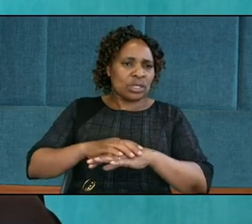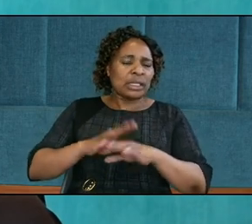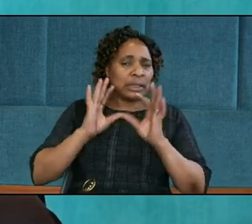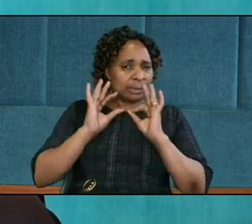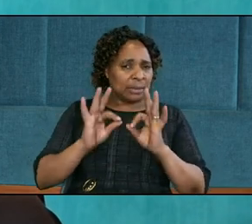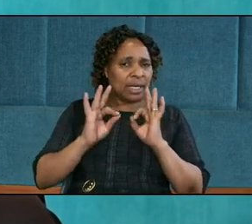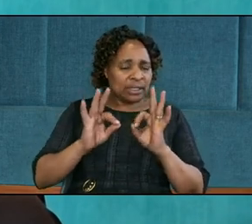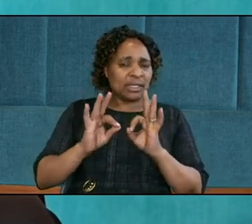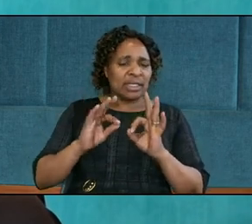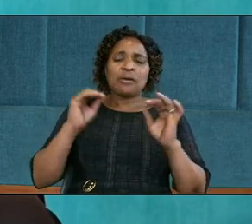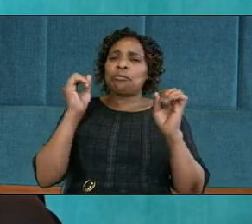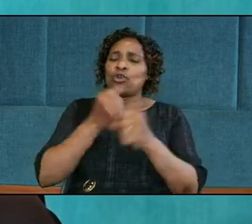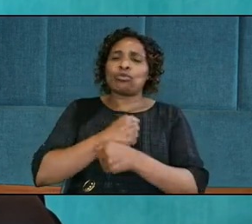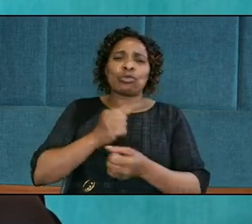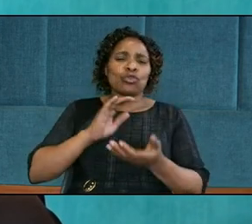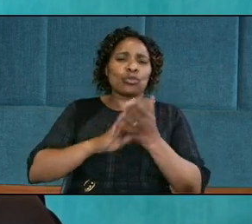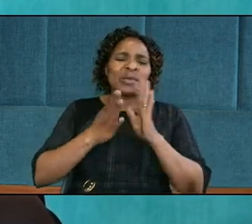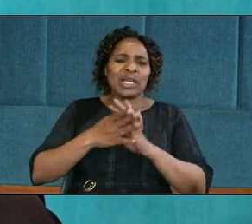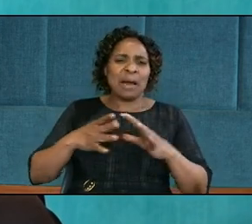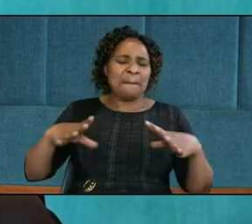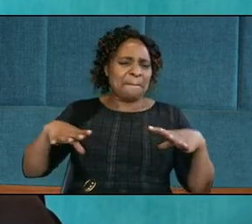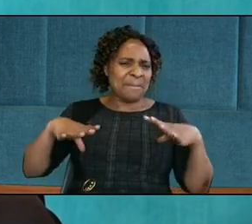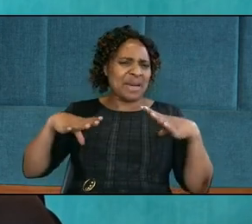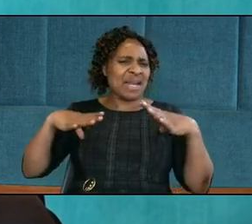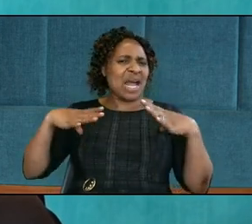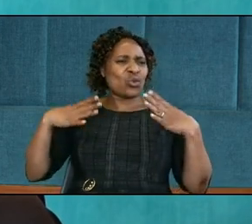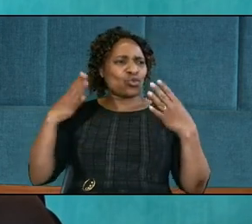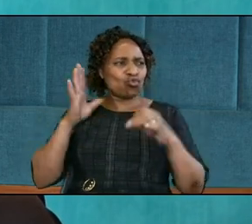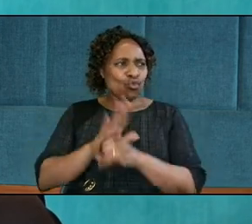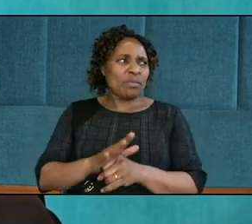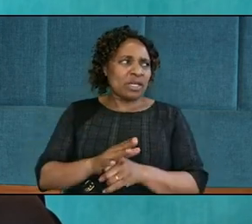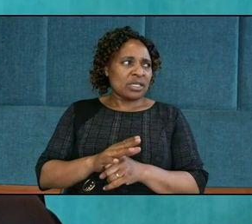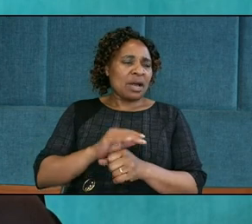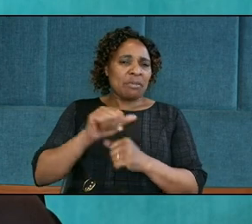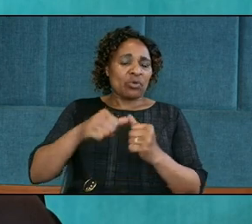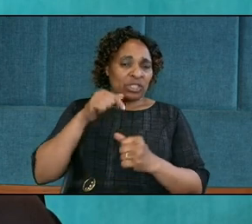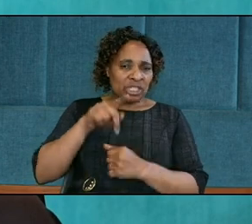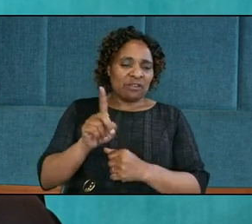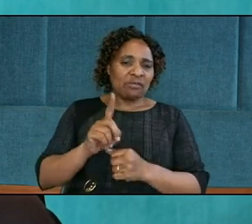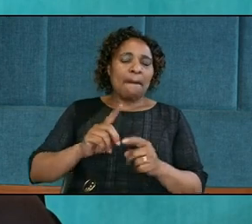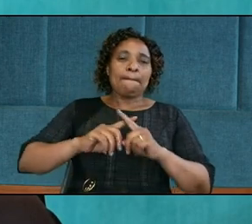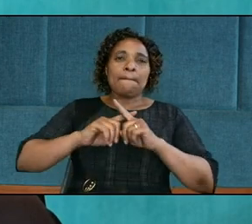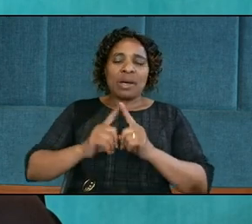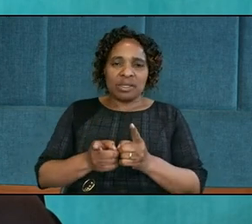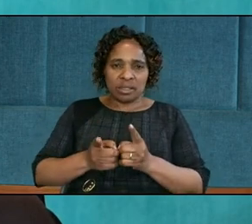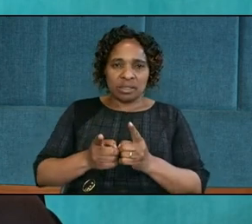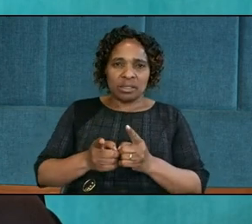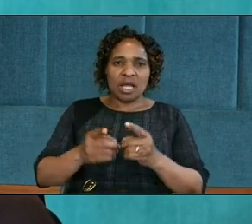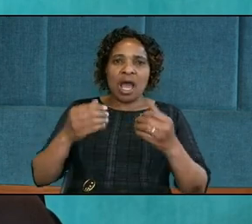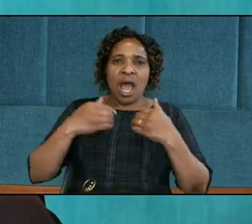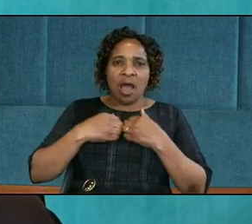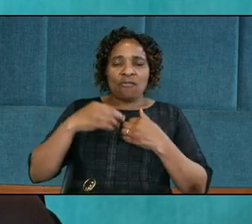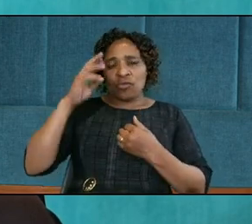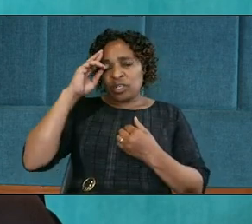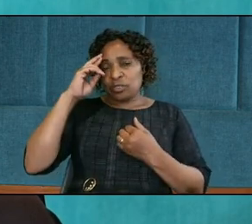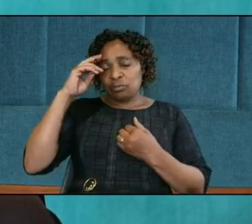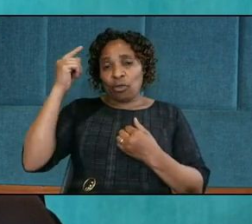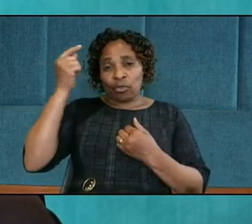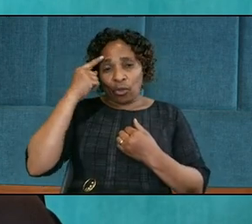be too proud about yourself, but have reasonable